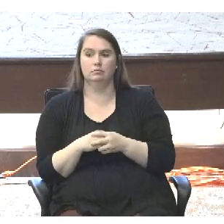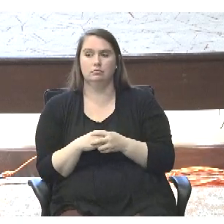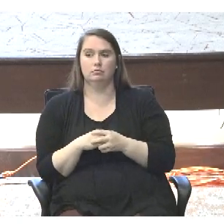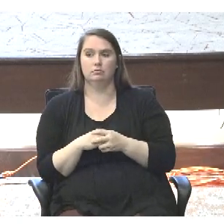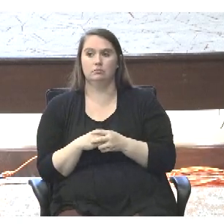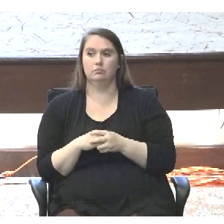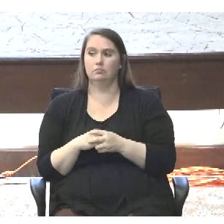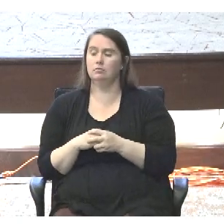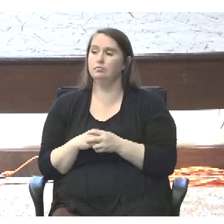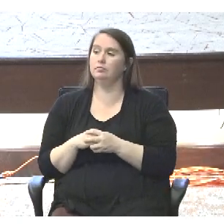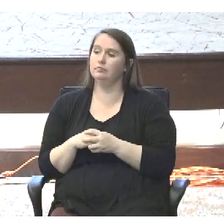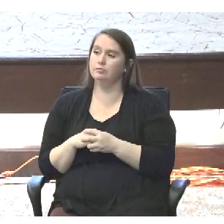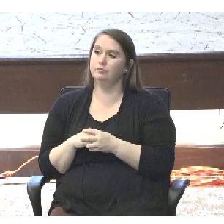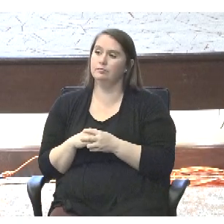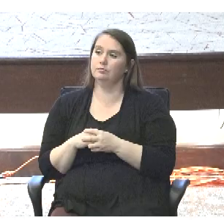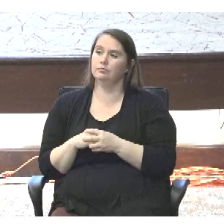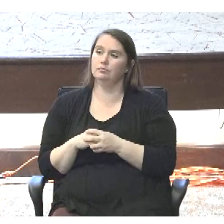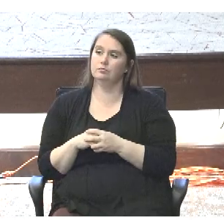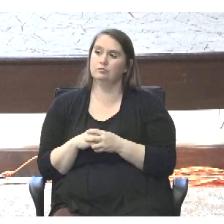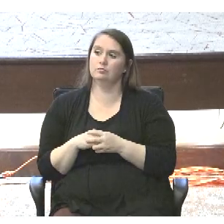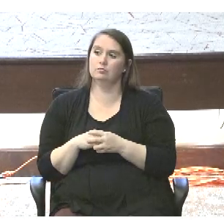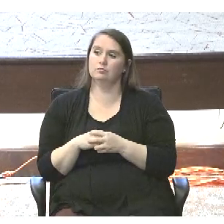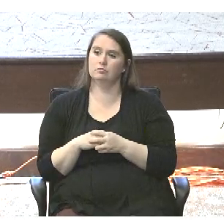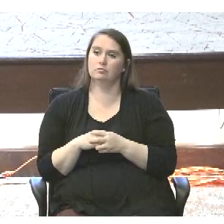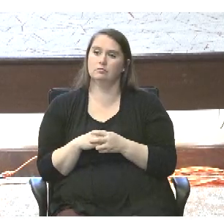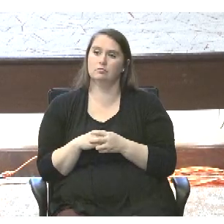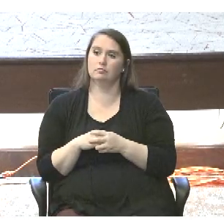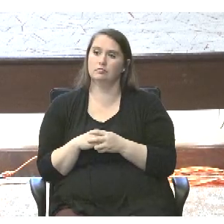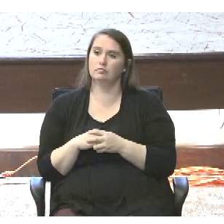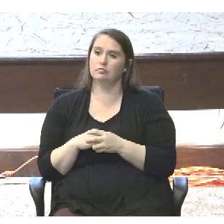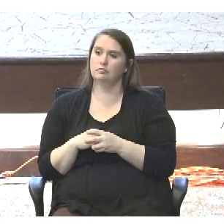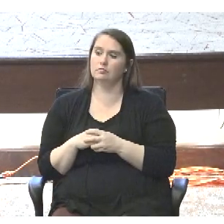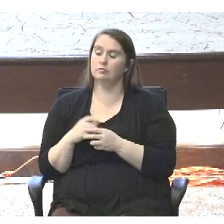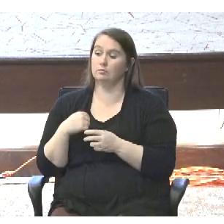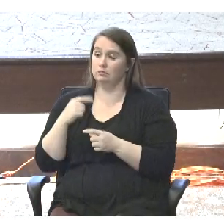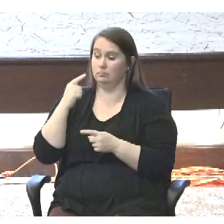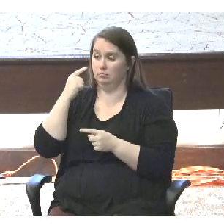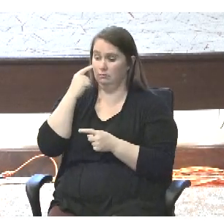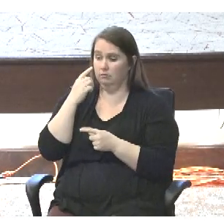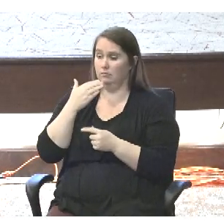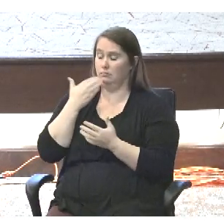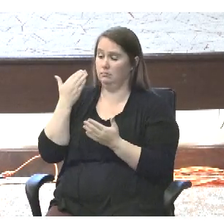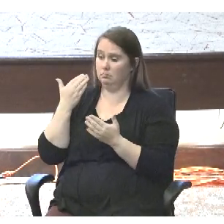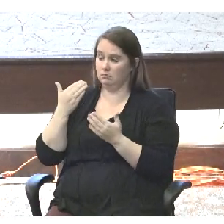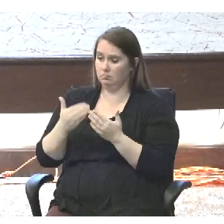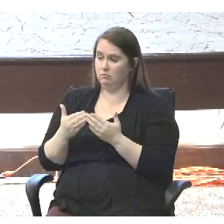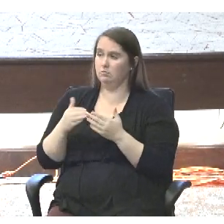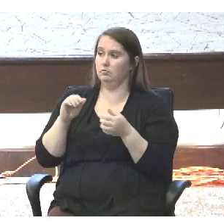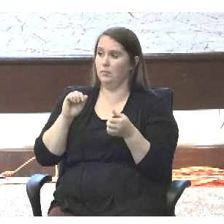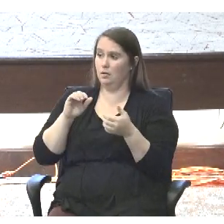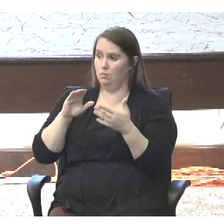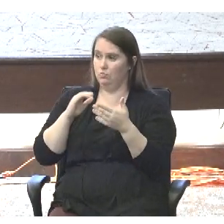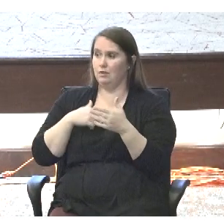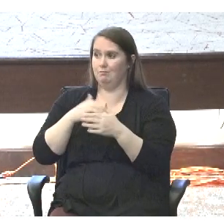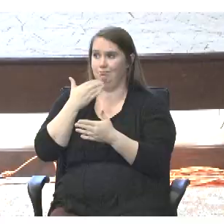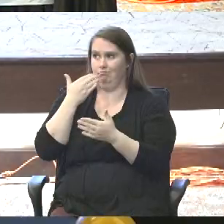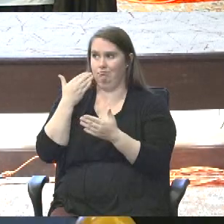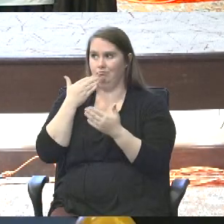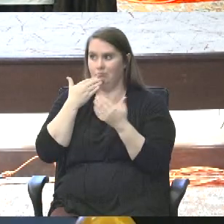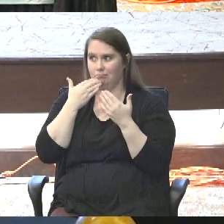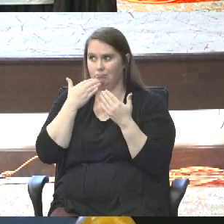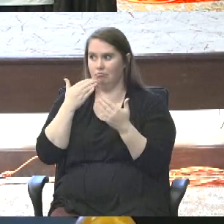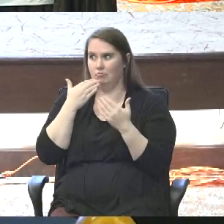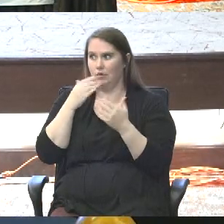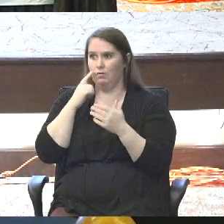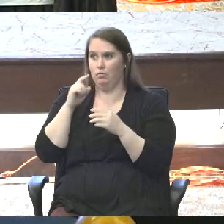Jed, I think this is a pretty reasonable approach, and I appreciate a thorough one that you've